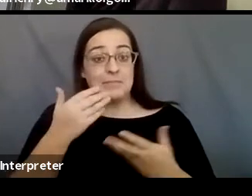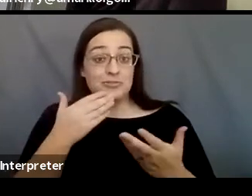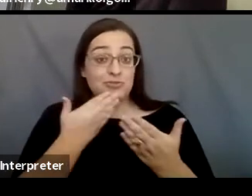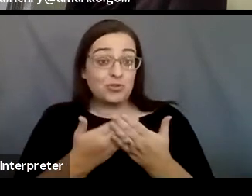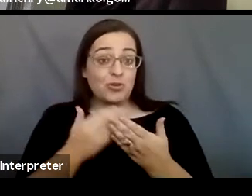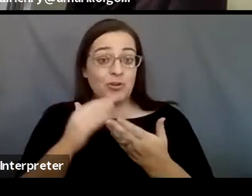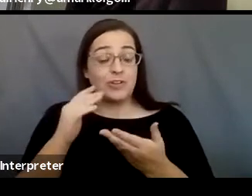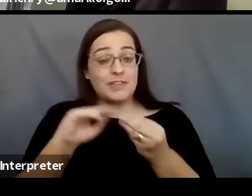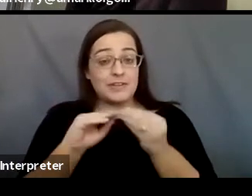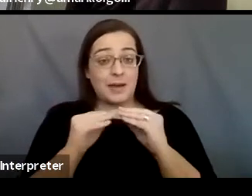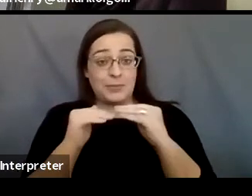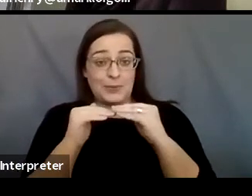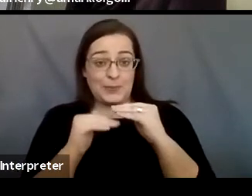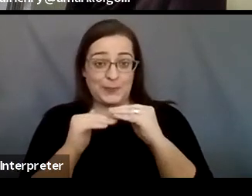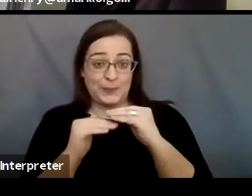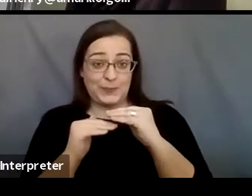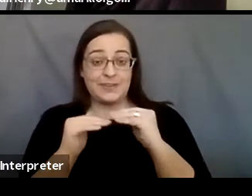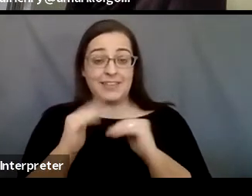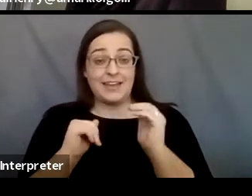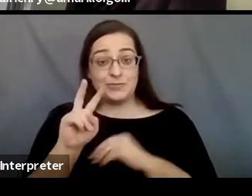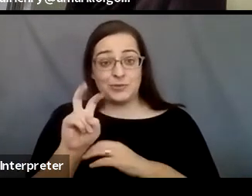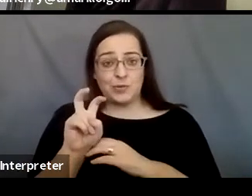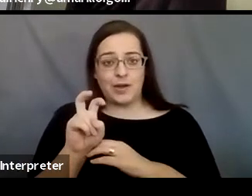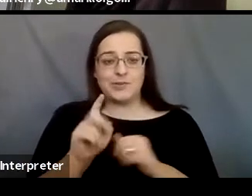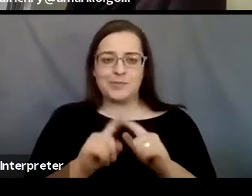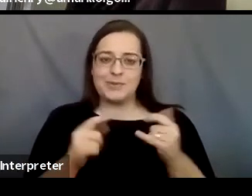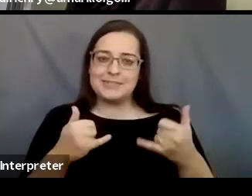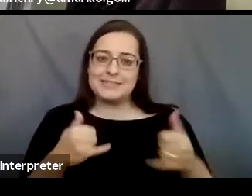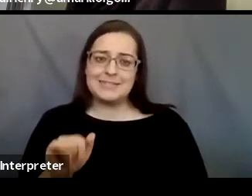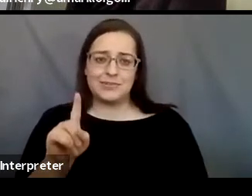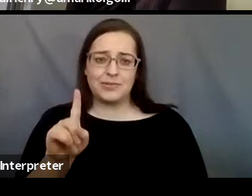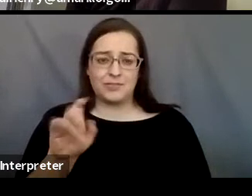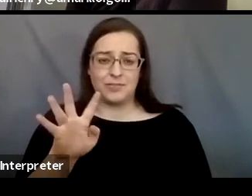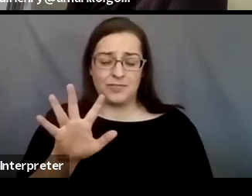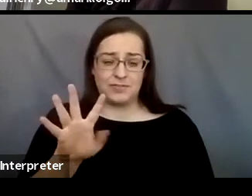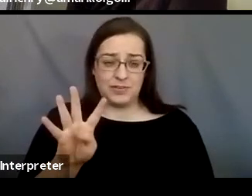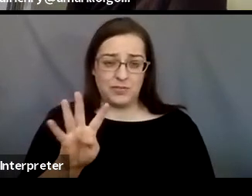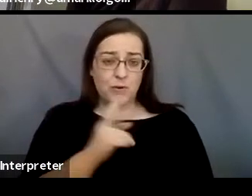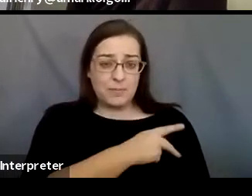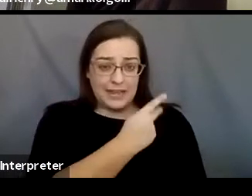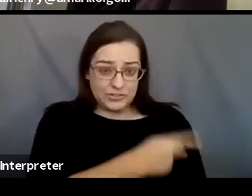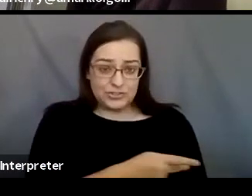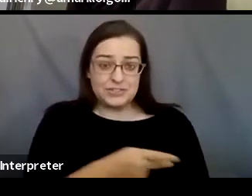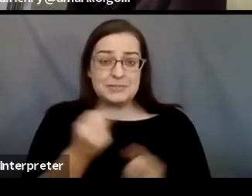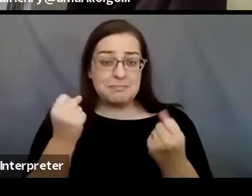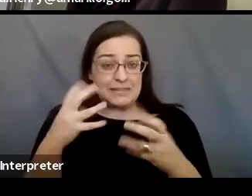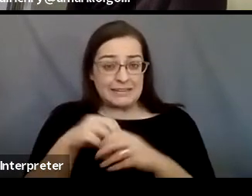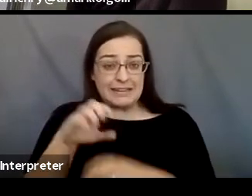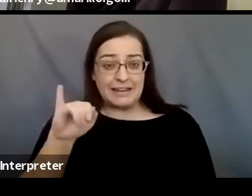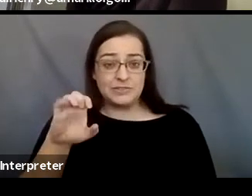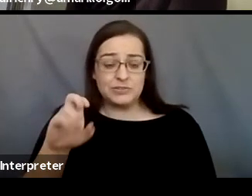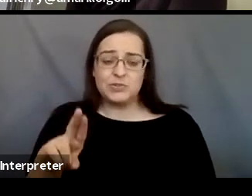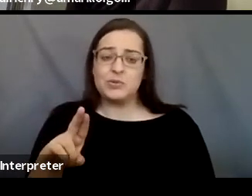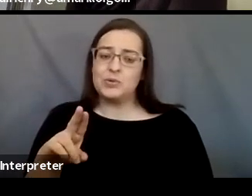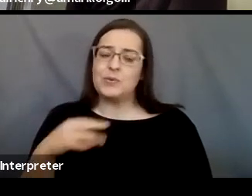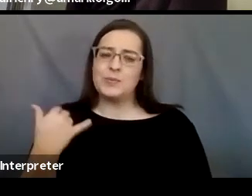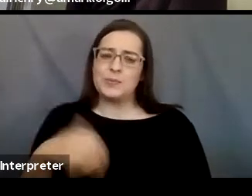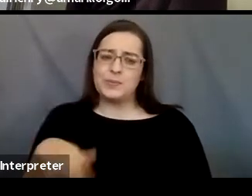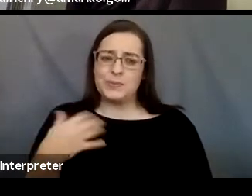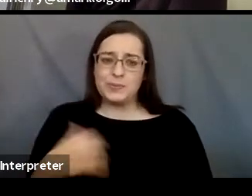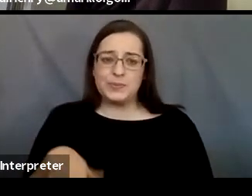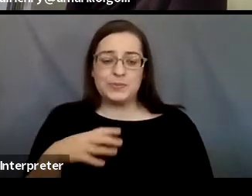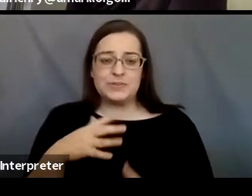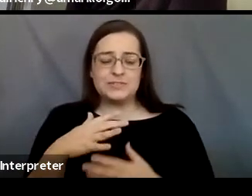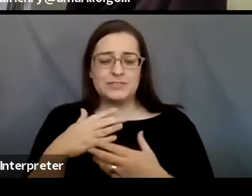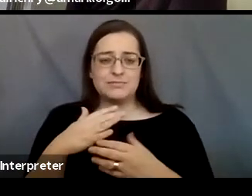number, 154 patients with that burden of ICU is still significant. 67 of